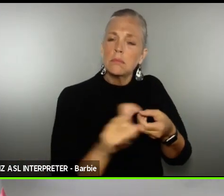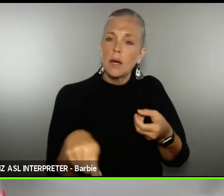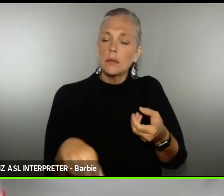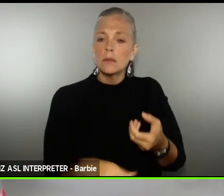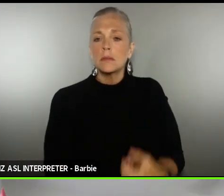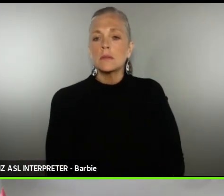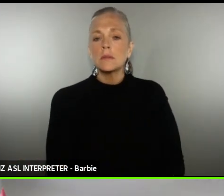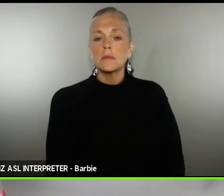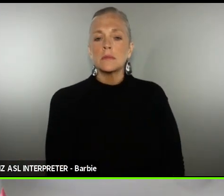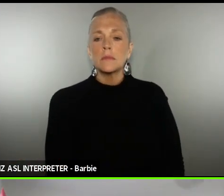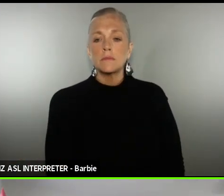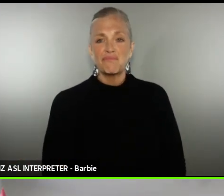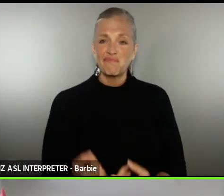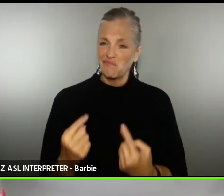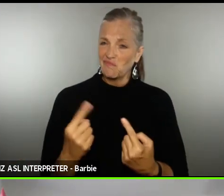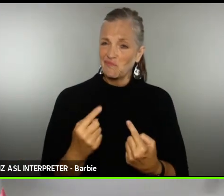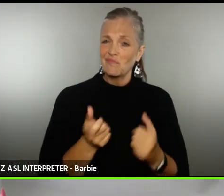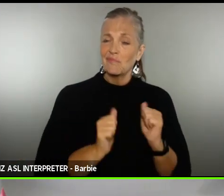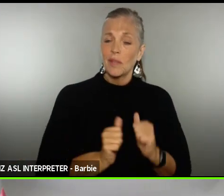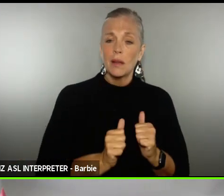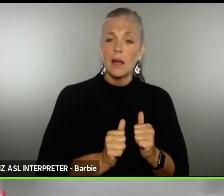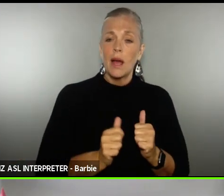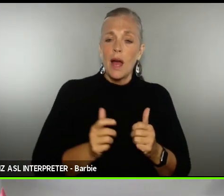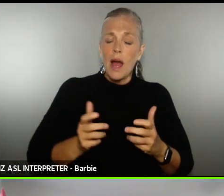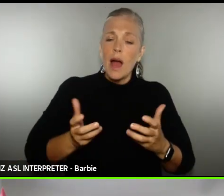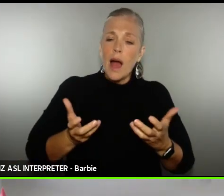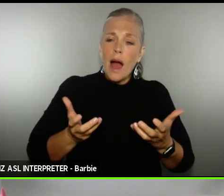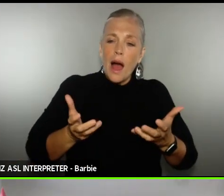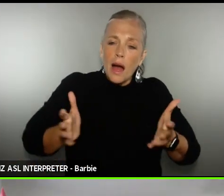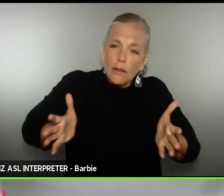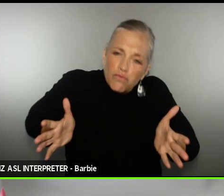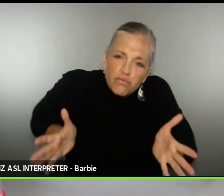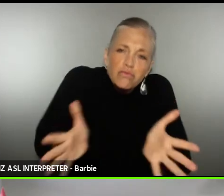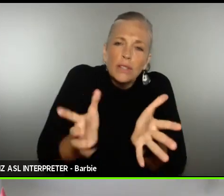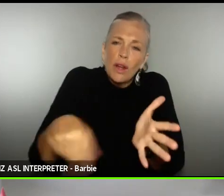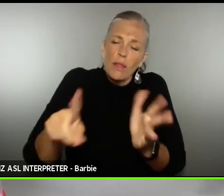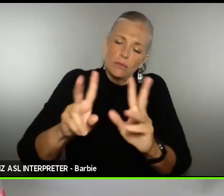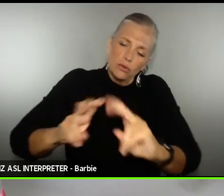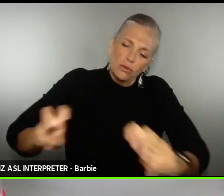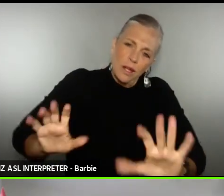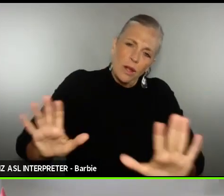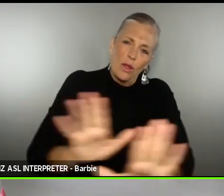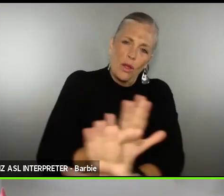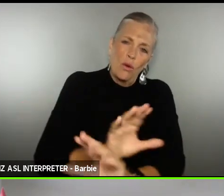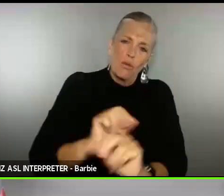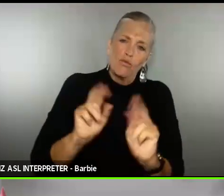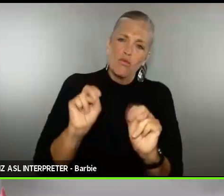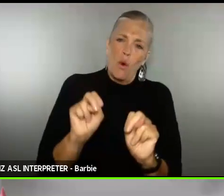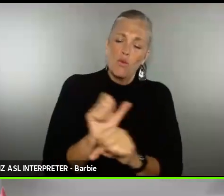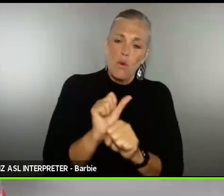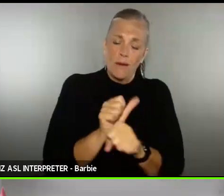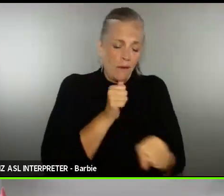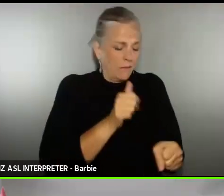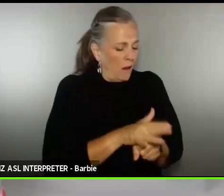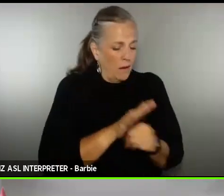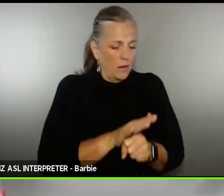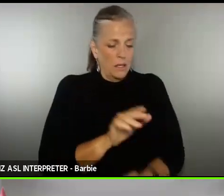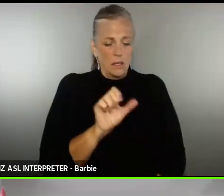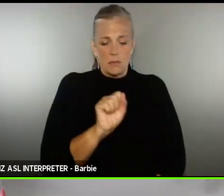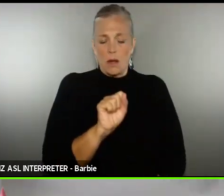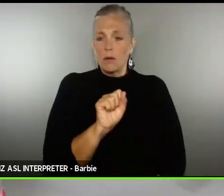you know, compelling them to look at their own work. It's not just Spectrum Theatre Ensemble, of which it's incumbent upon